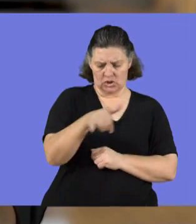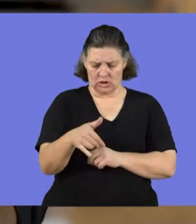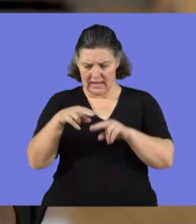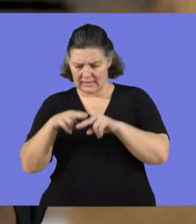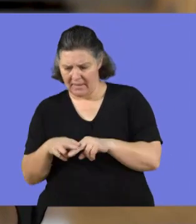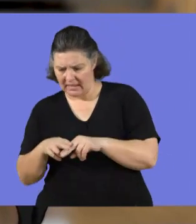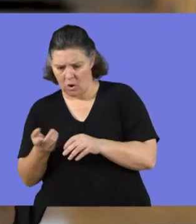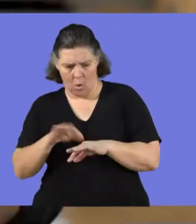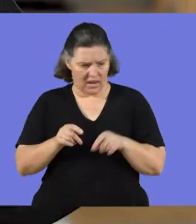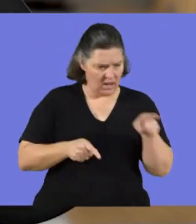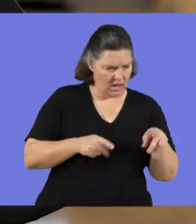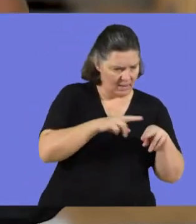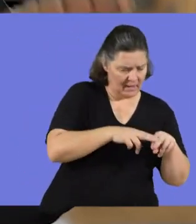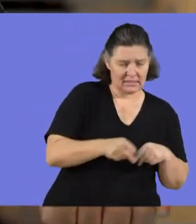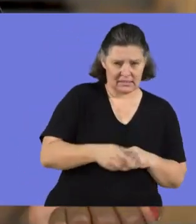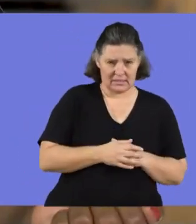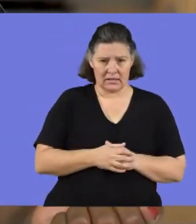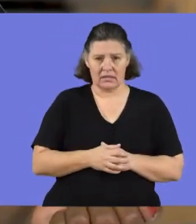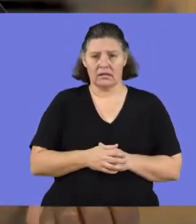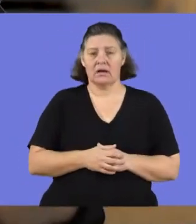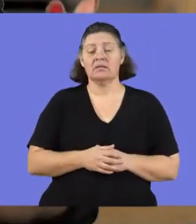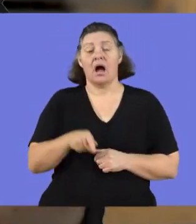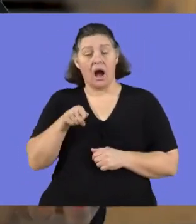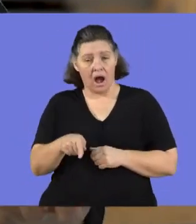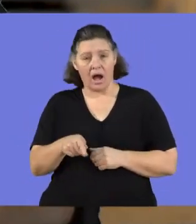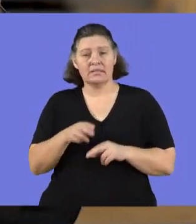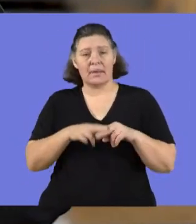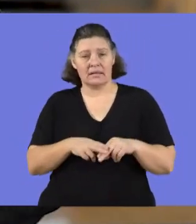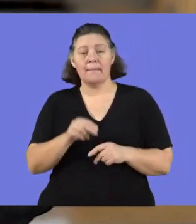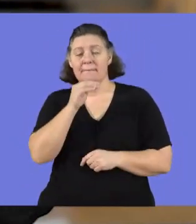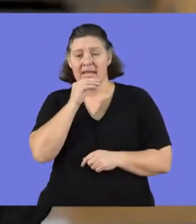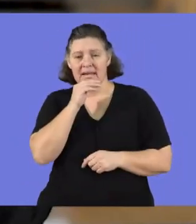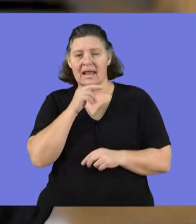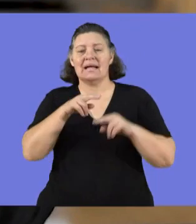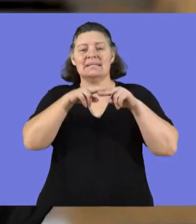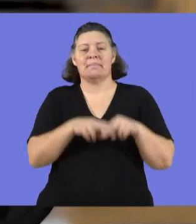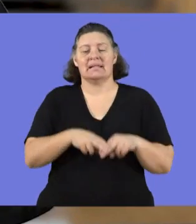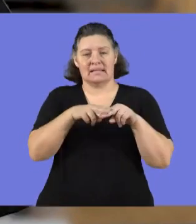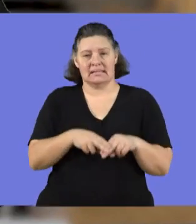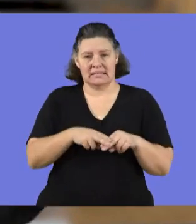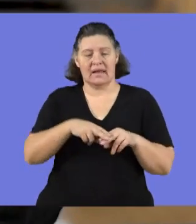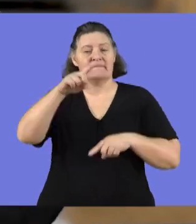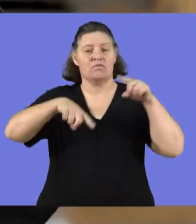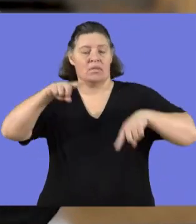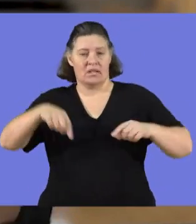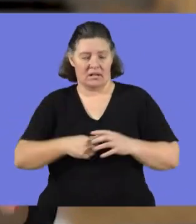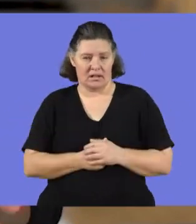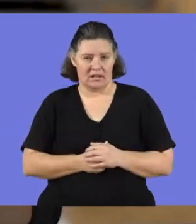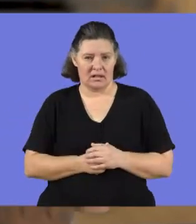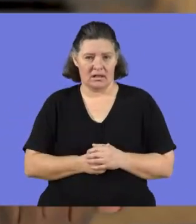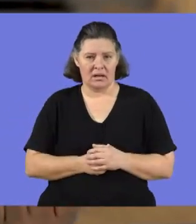yourself which variable is depending on which one. The one which is depending on the other one is called the